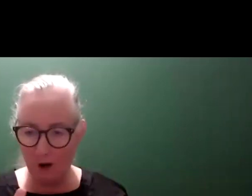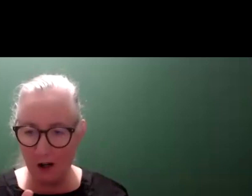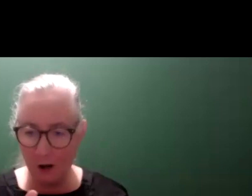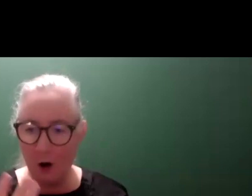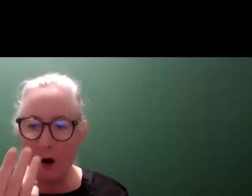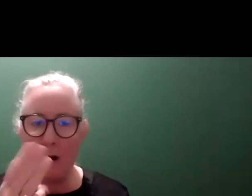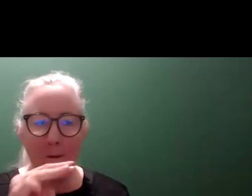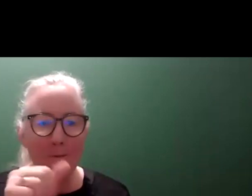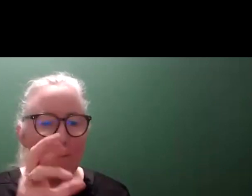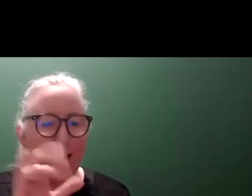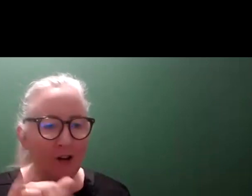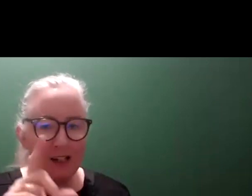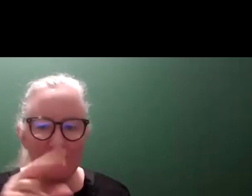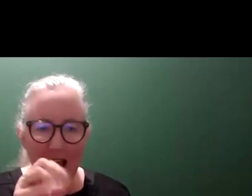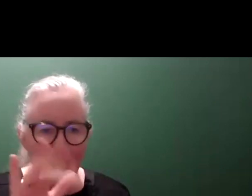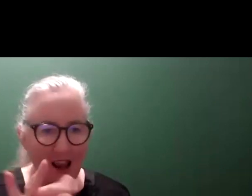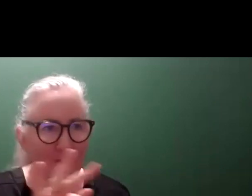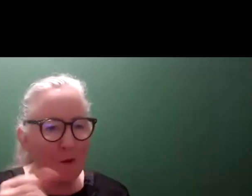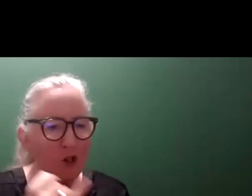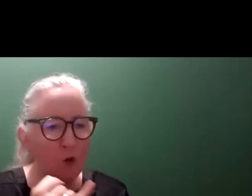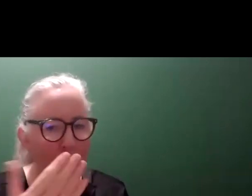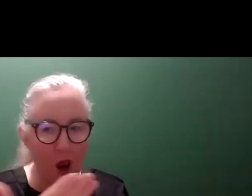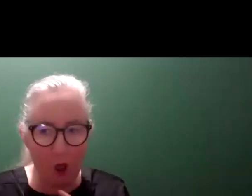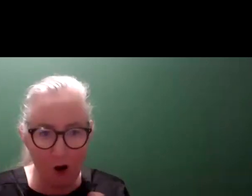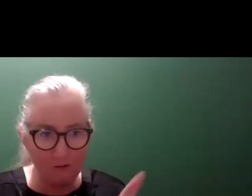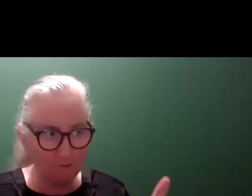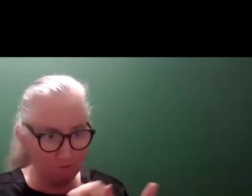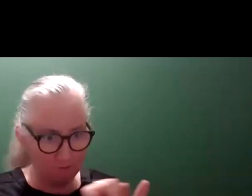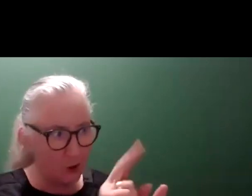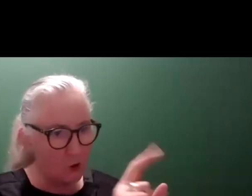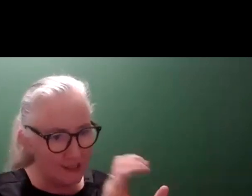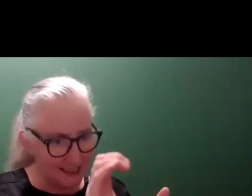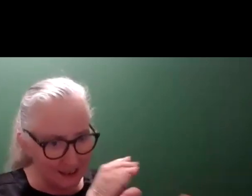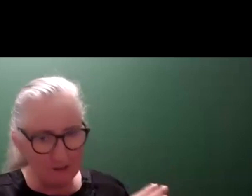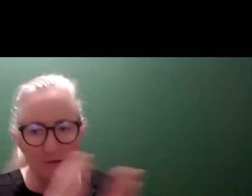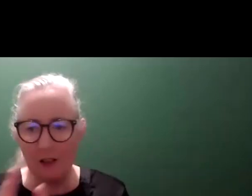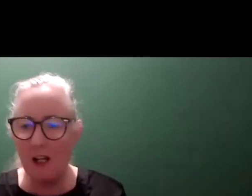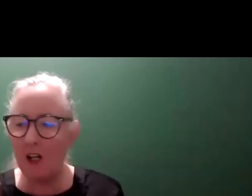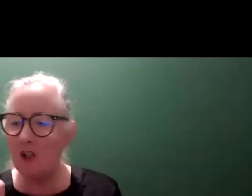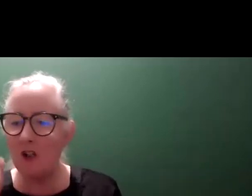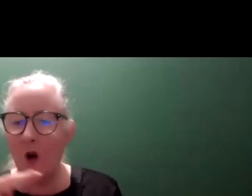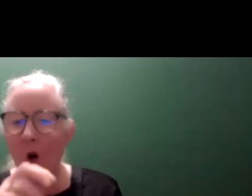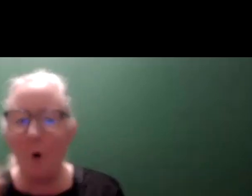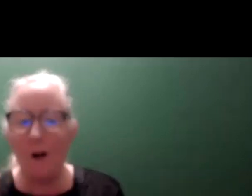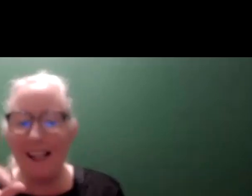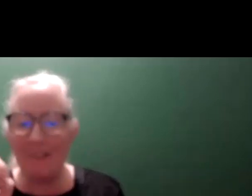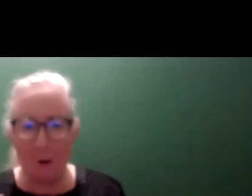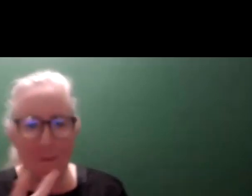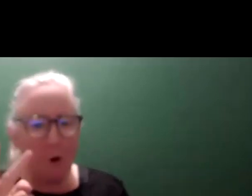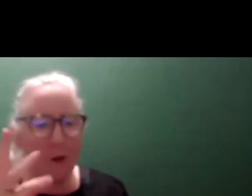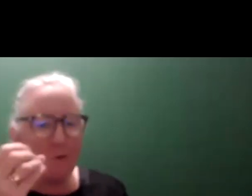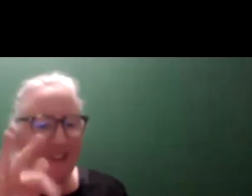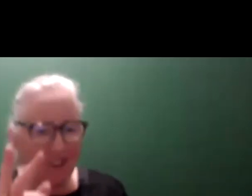Mary Donnelly from the School of Law in UCC, and Professor Sean O'Keefe,